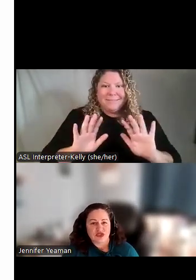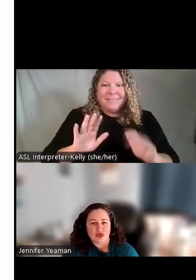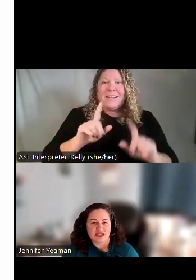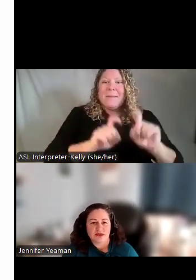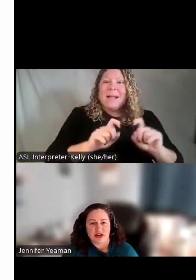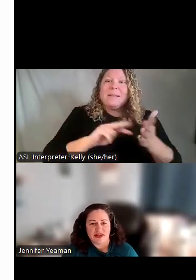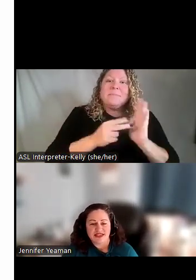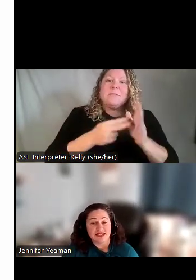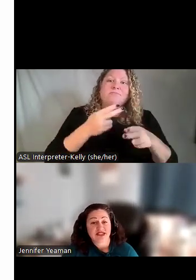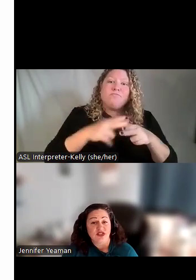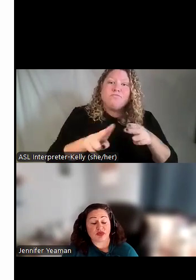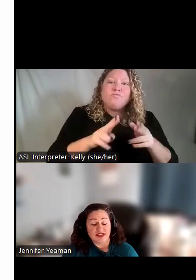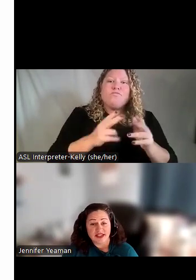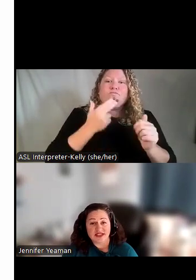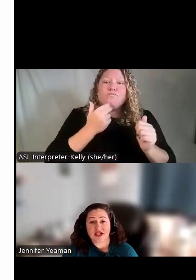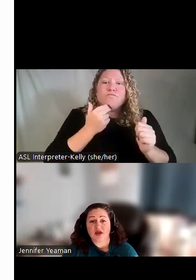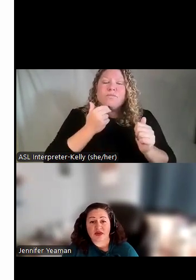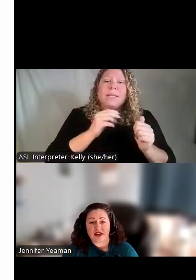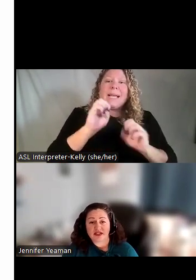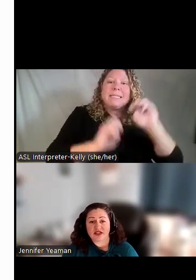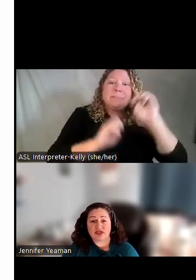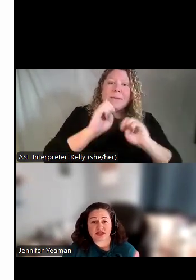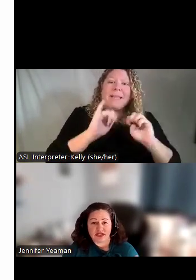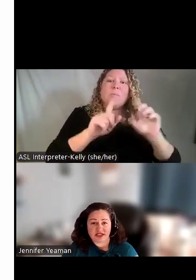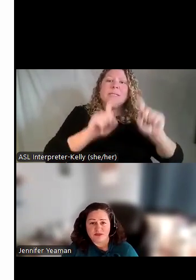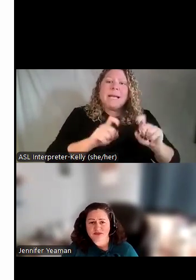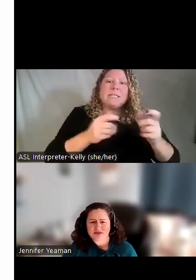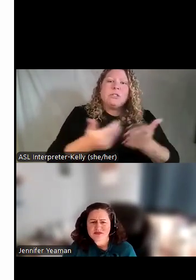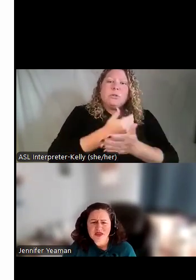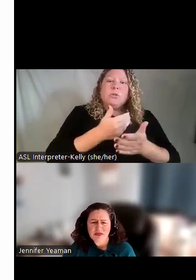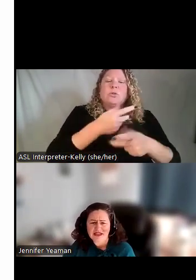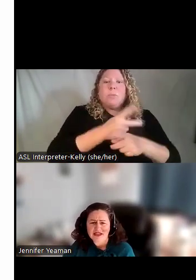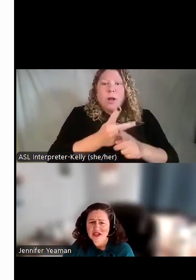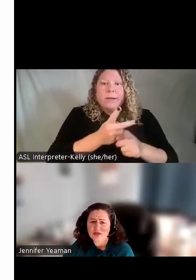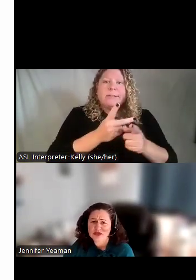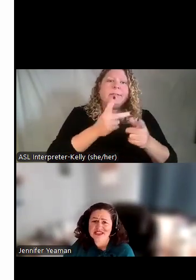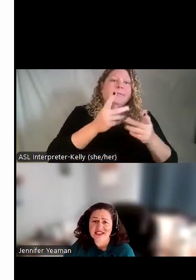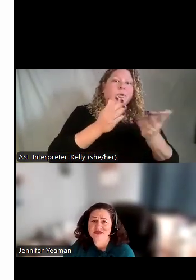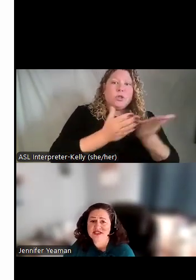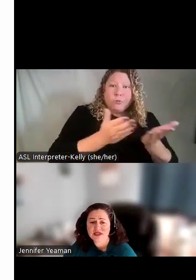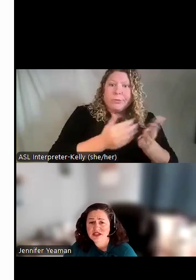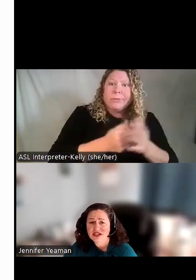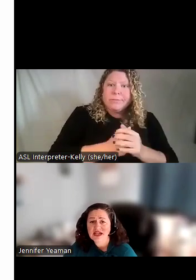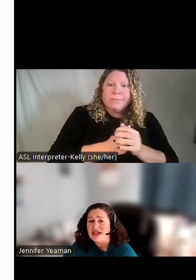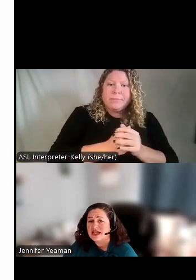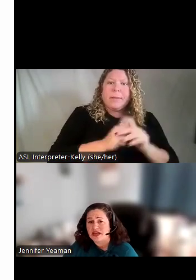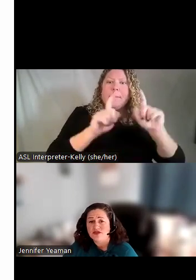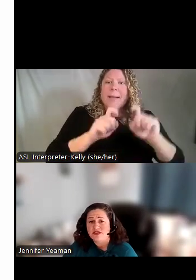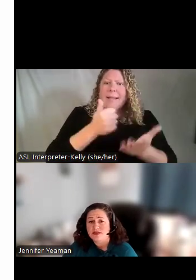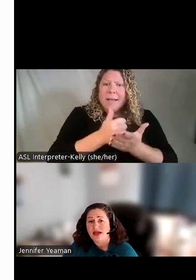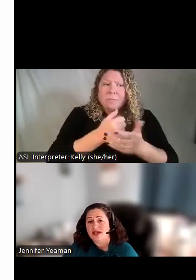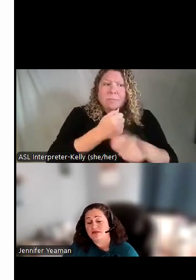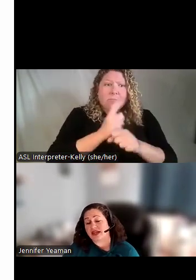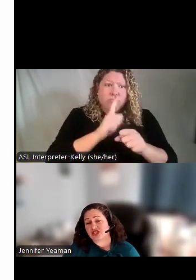small-scale controlled experiments that test a new process, product, or service. Pilots help to assess feasibility,